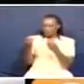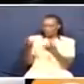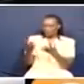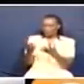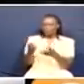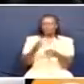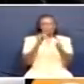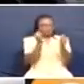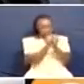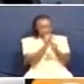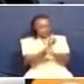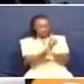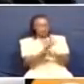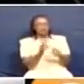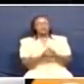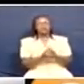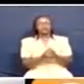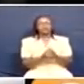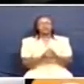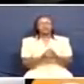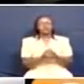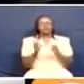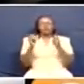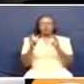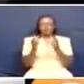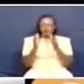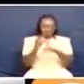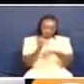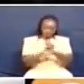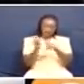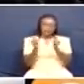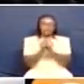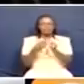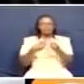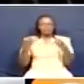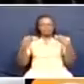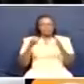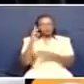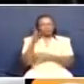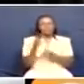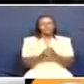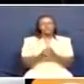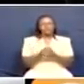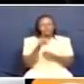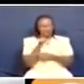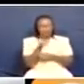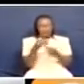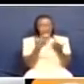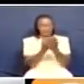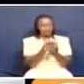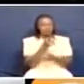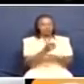10 minutes. My lord, then if it's 10 minutes, then I'll try. Now, my lord, this application